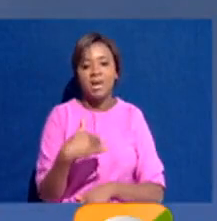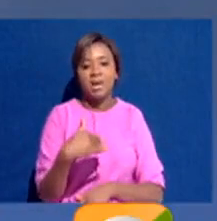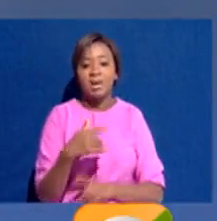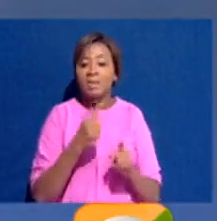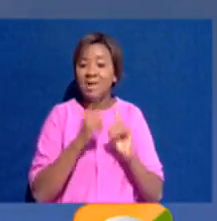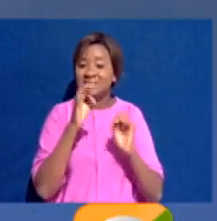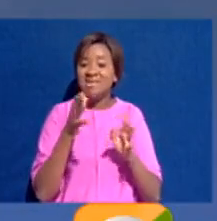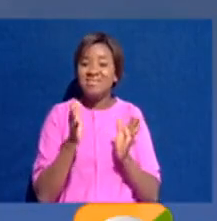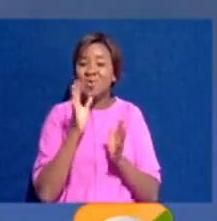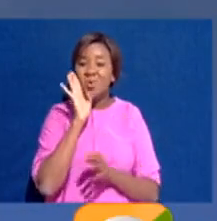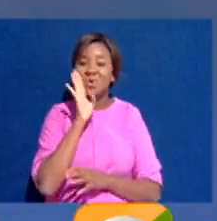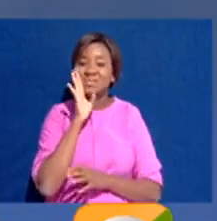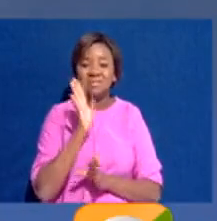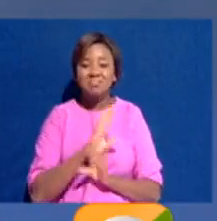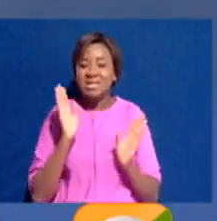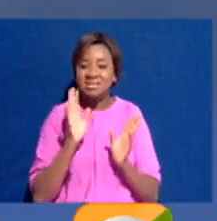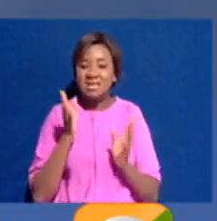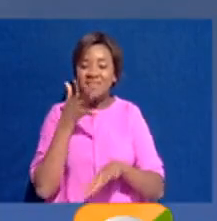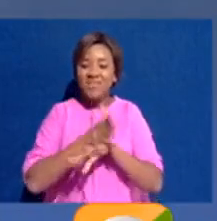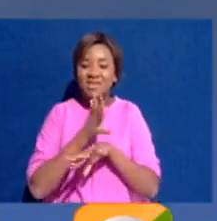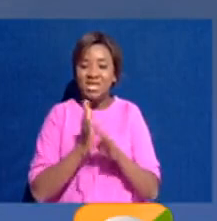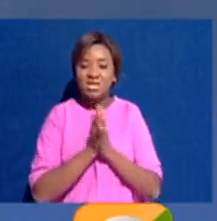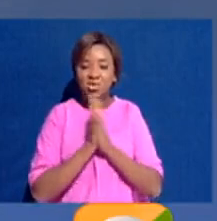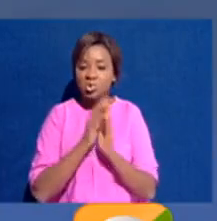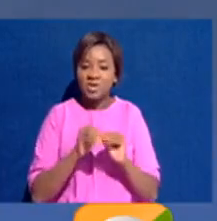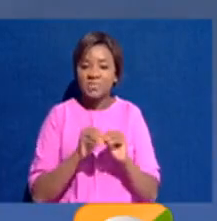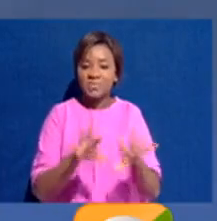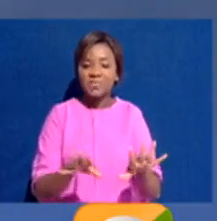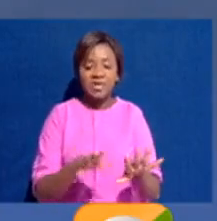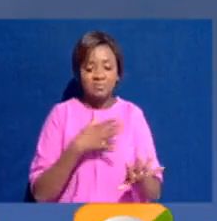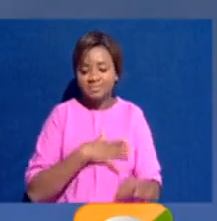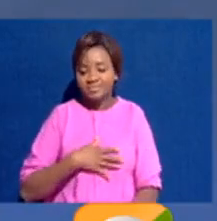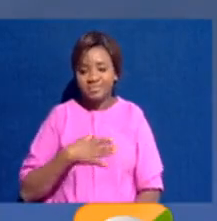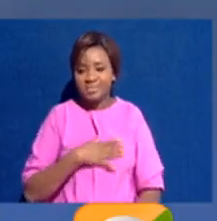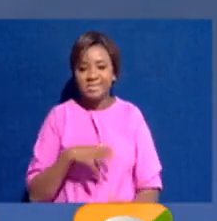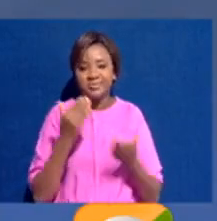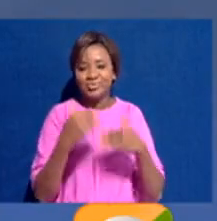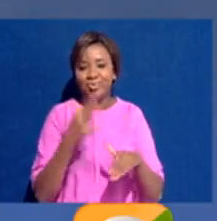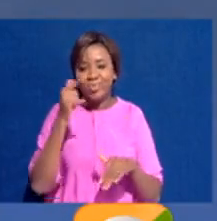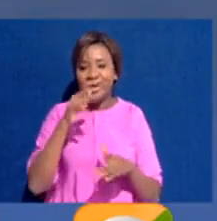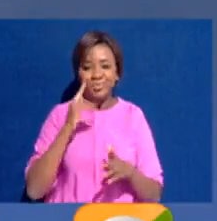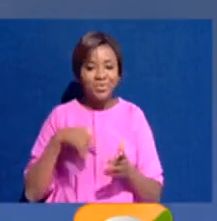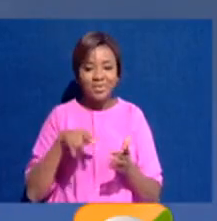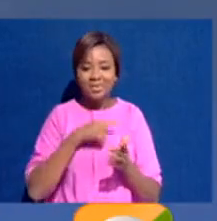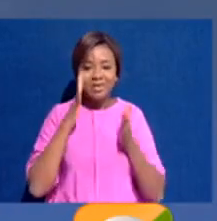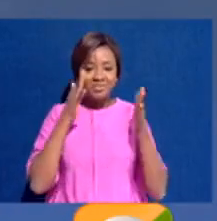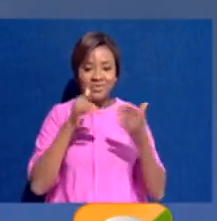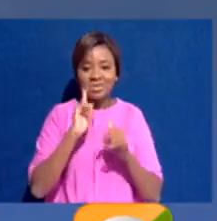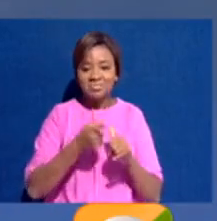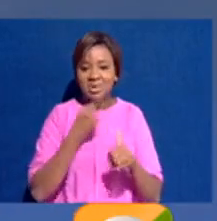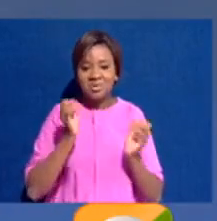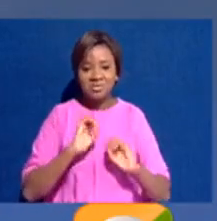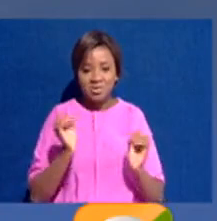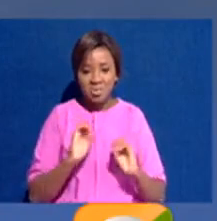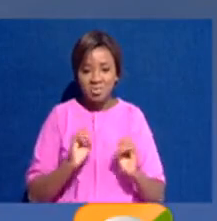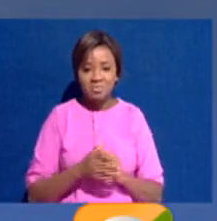But I just hope that what is being said will have the basis that will test the test of time, so that we